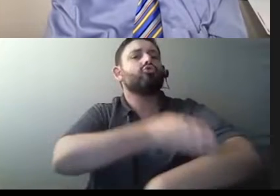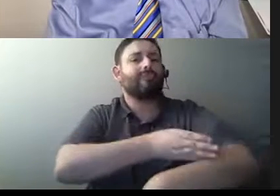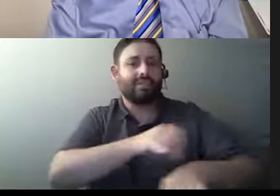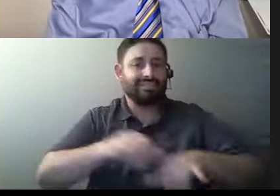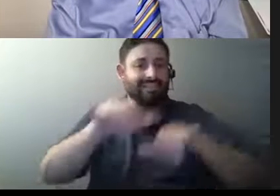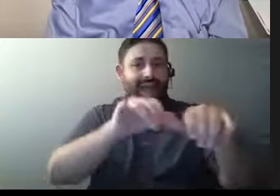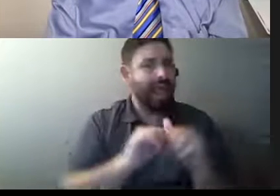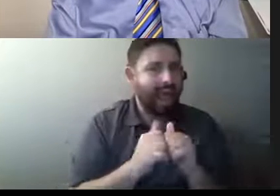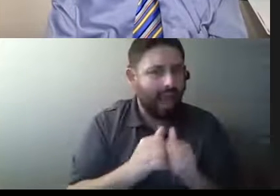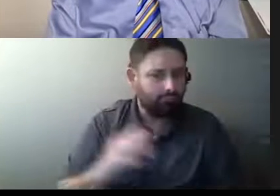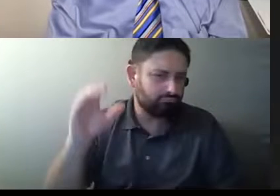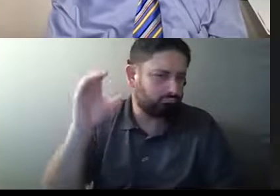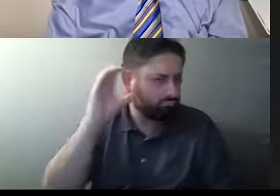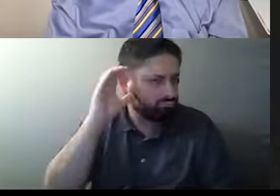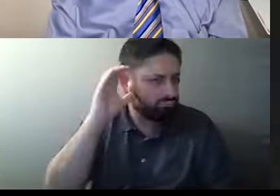to the community.